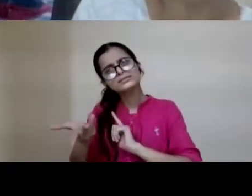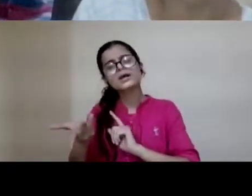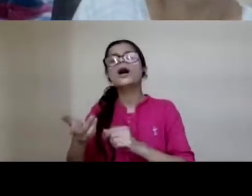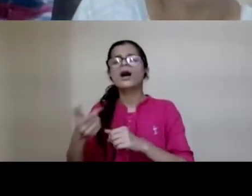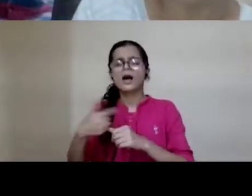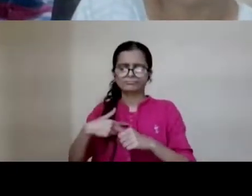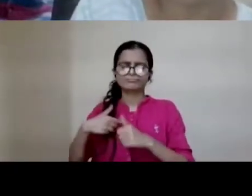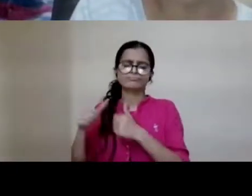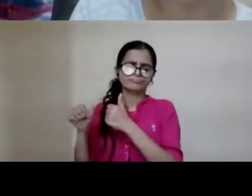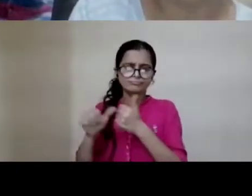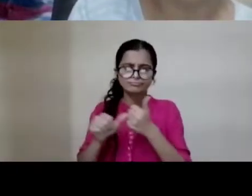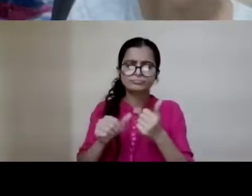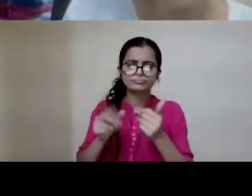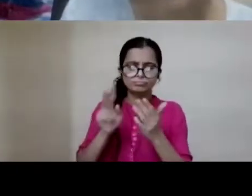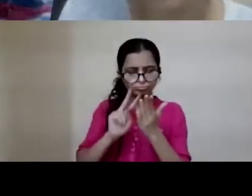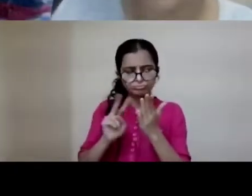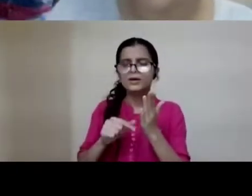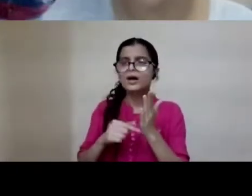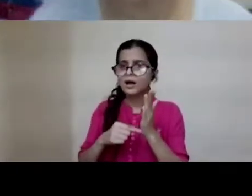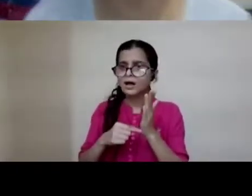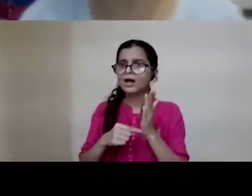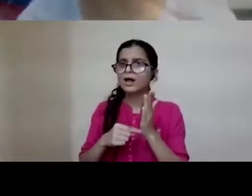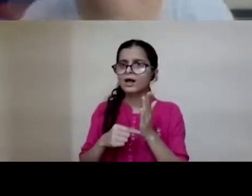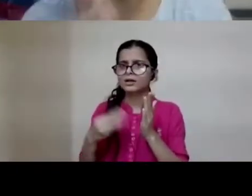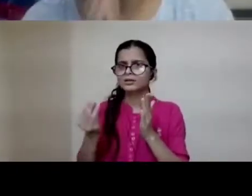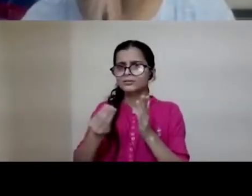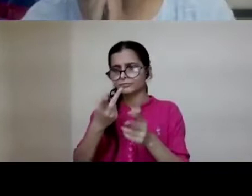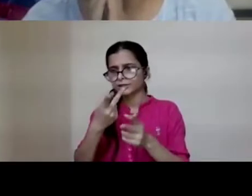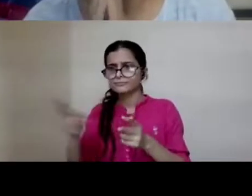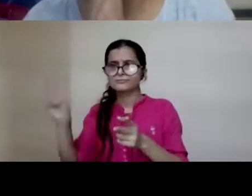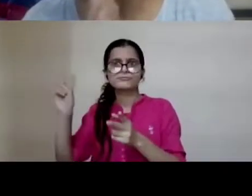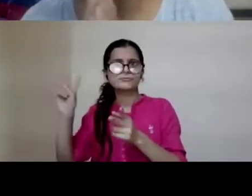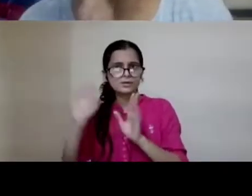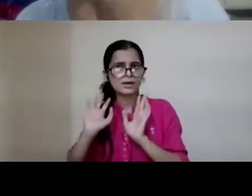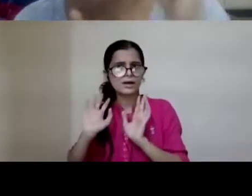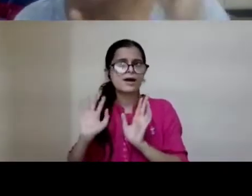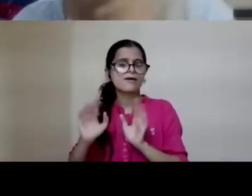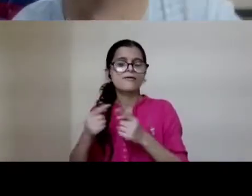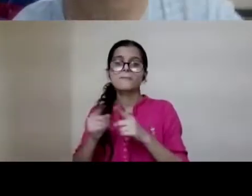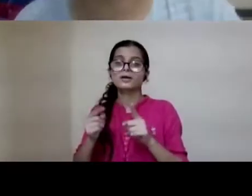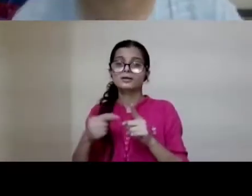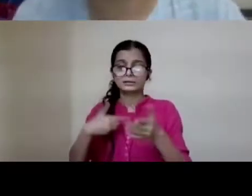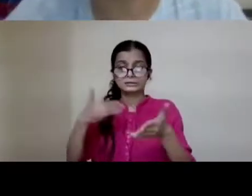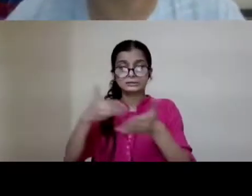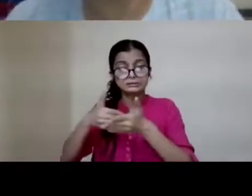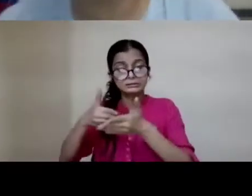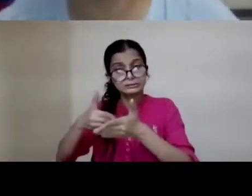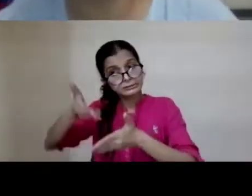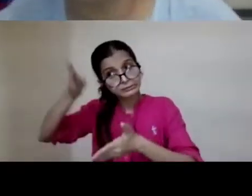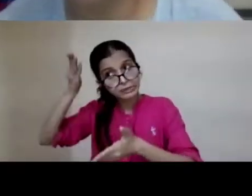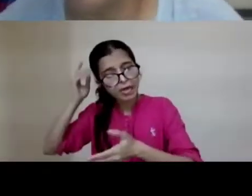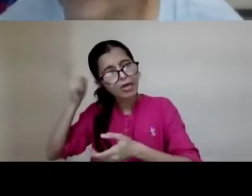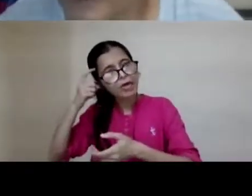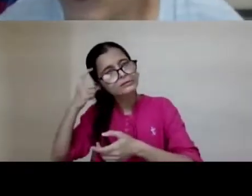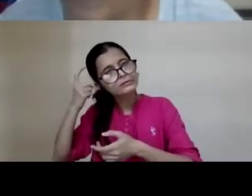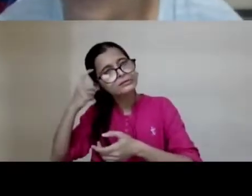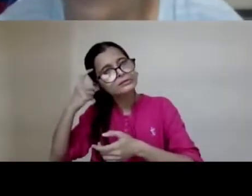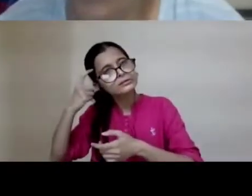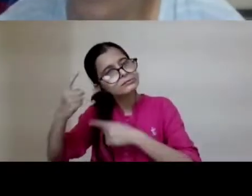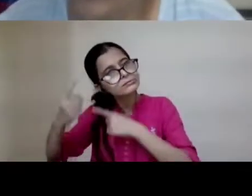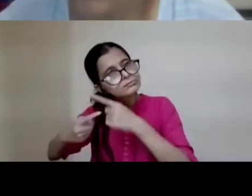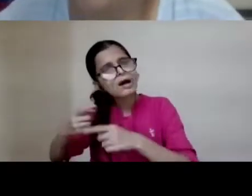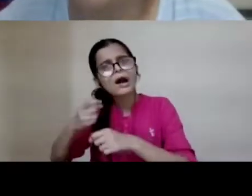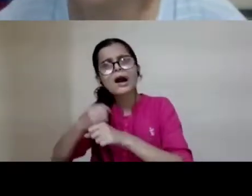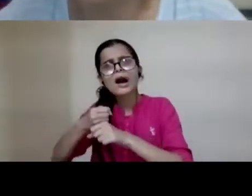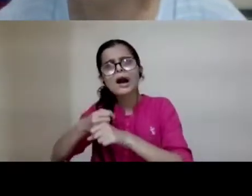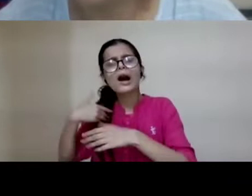the response I gave, though of course at a very different forum, but because it's been troubling me since then, I'm kind of using your